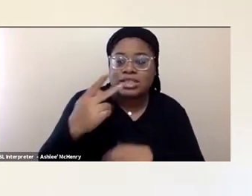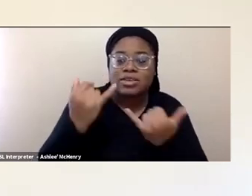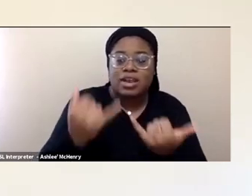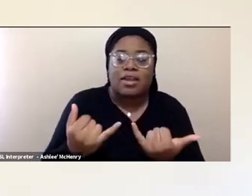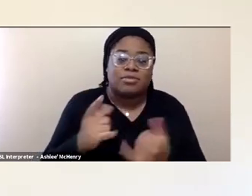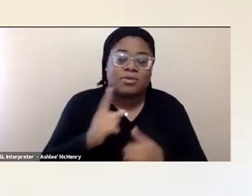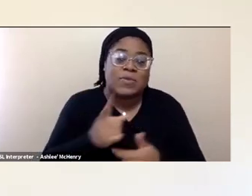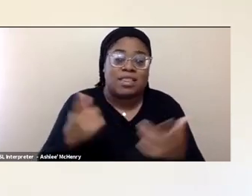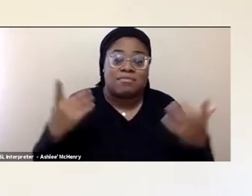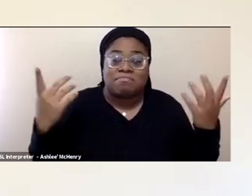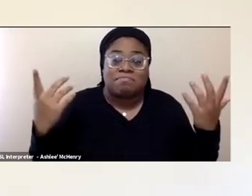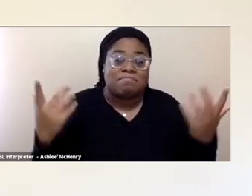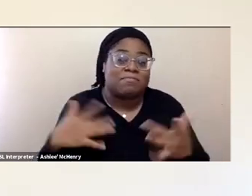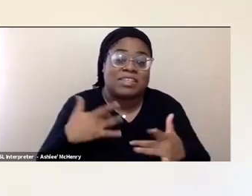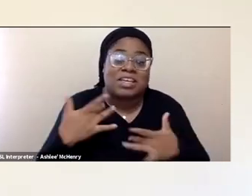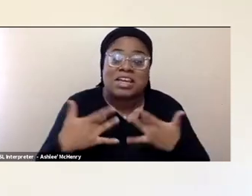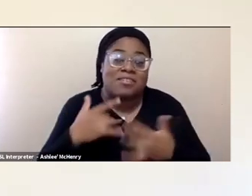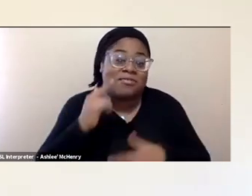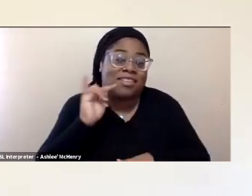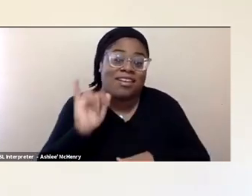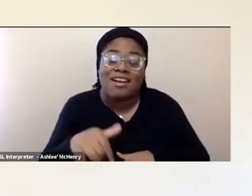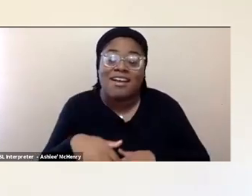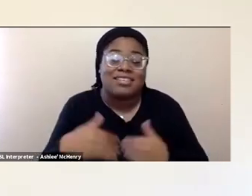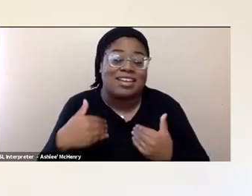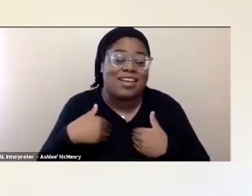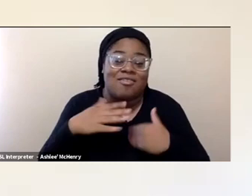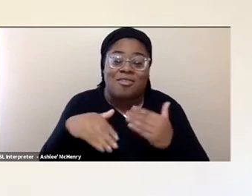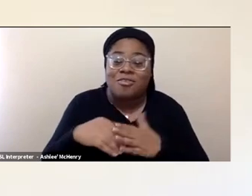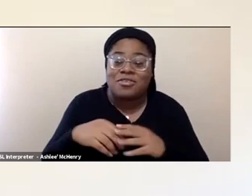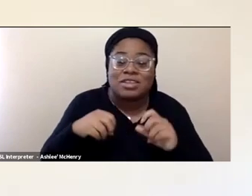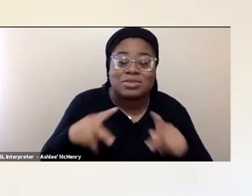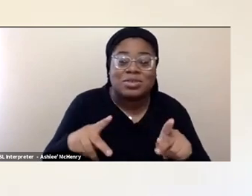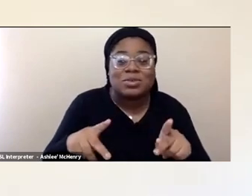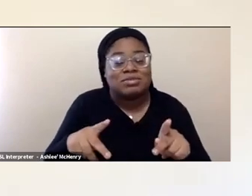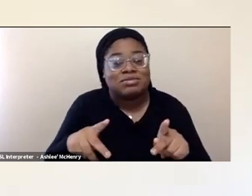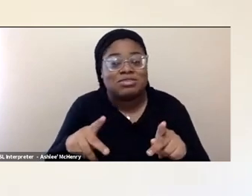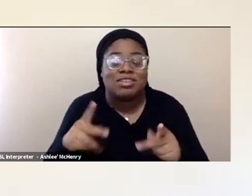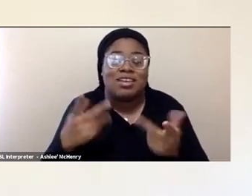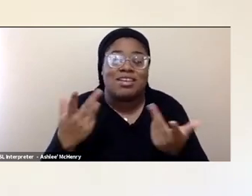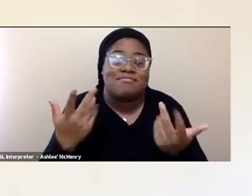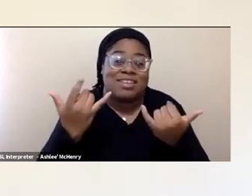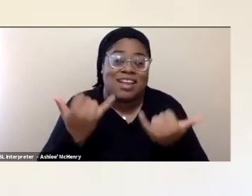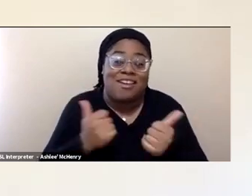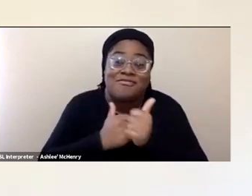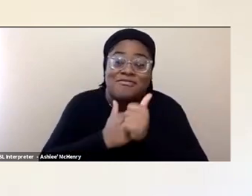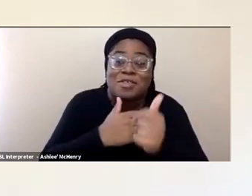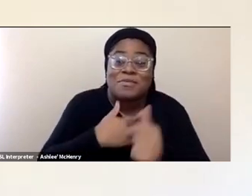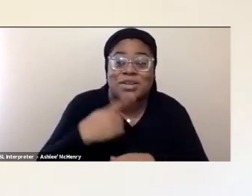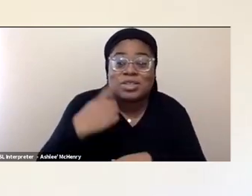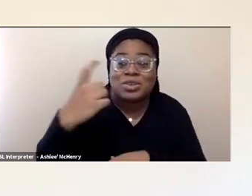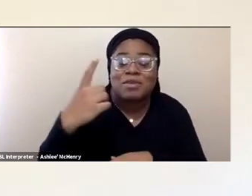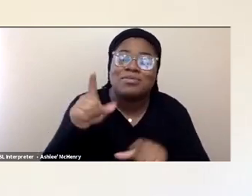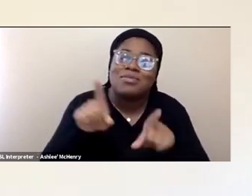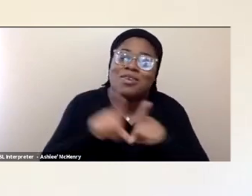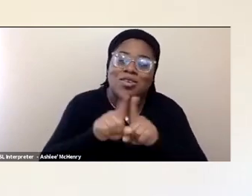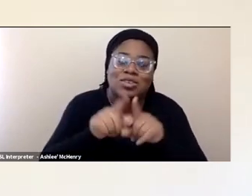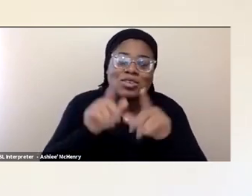yeah, it's been really exciting to have all these incredible opportunities to not only follow my dreams, but also